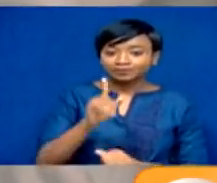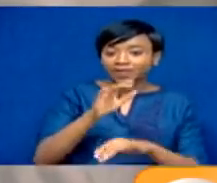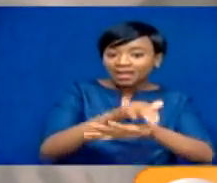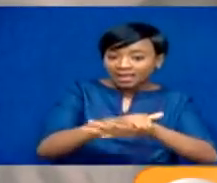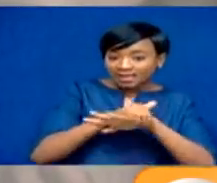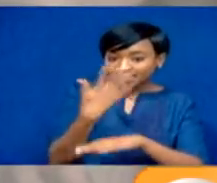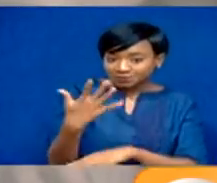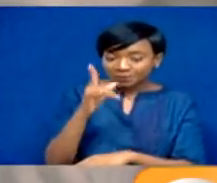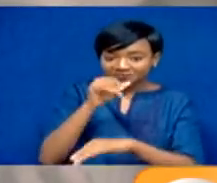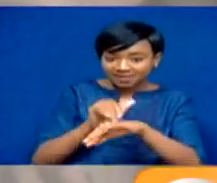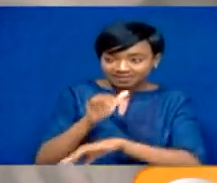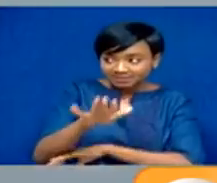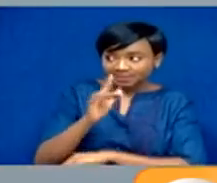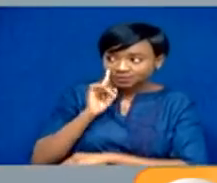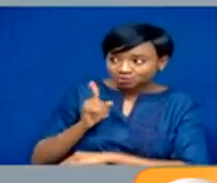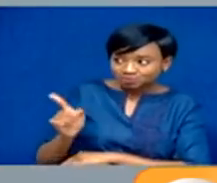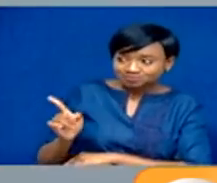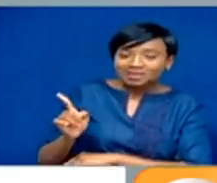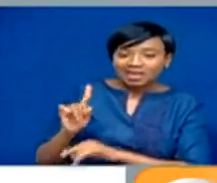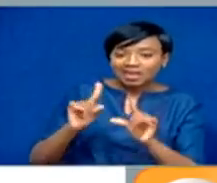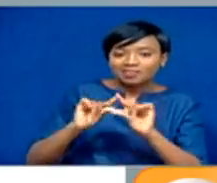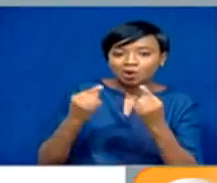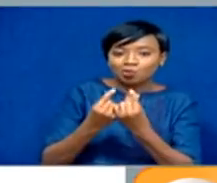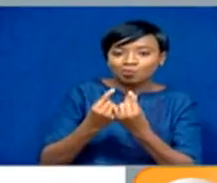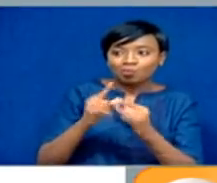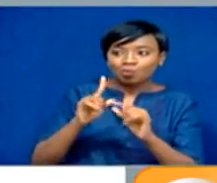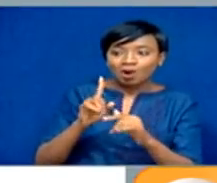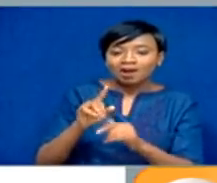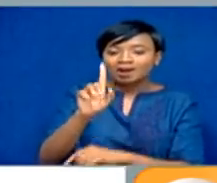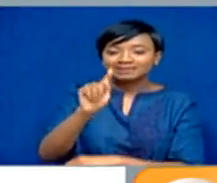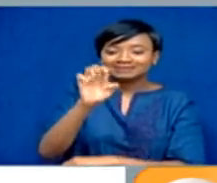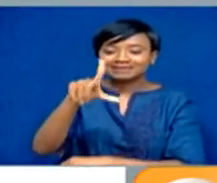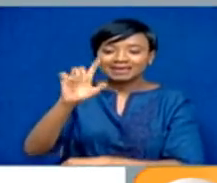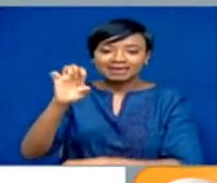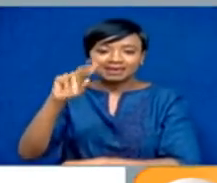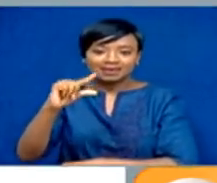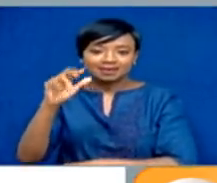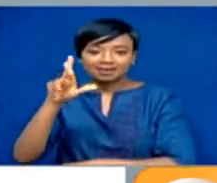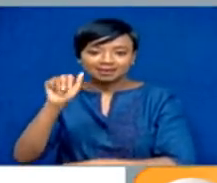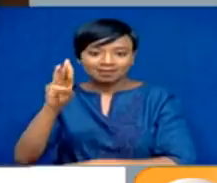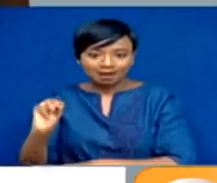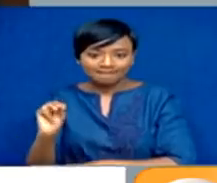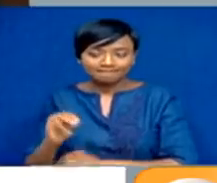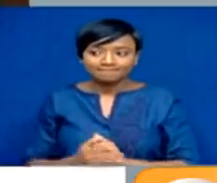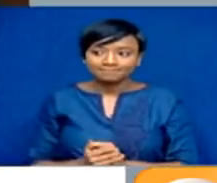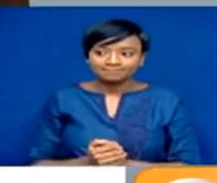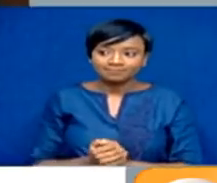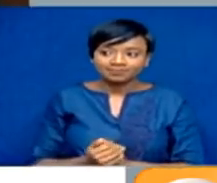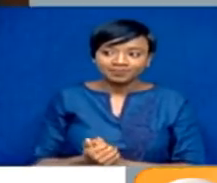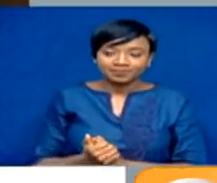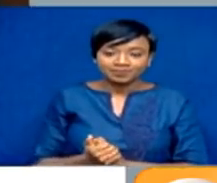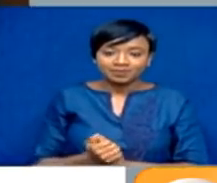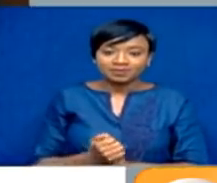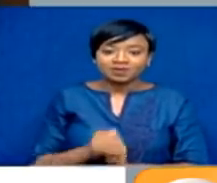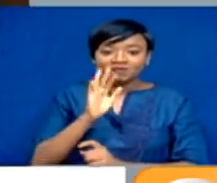with Langat, who was a member of a telegram group dubbed Kale Group, created under the name Bailing Out. Langat